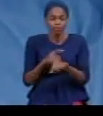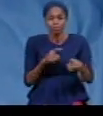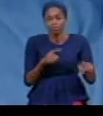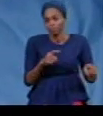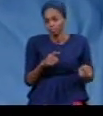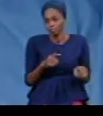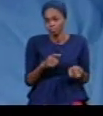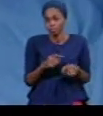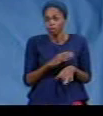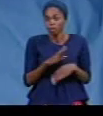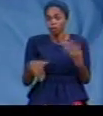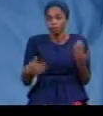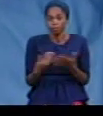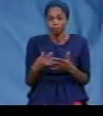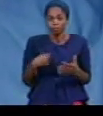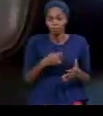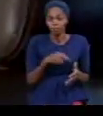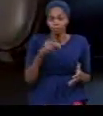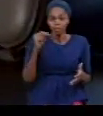All we need is the